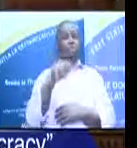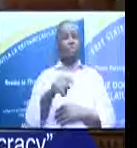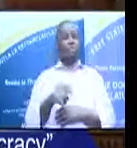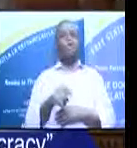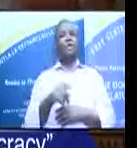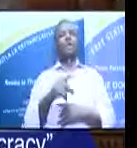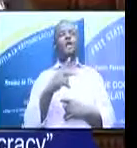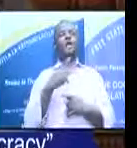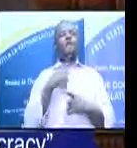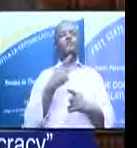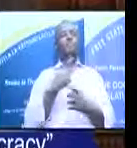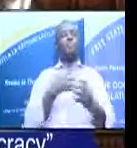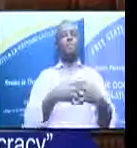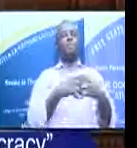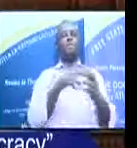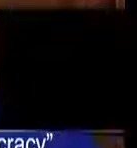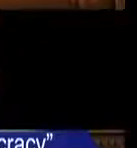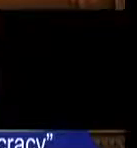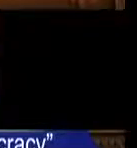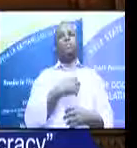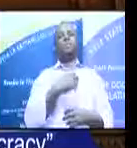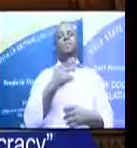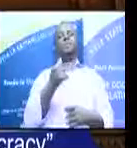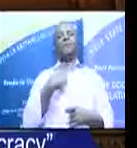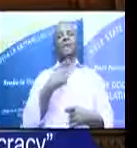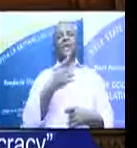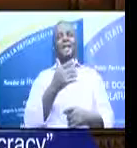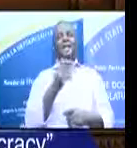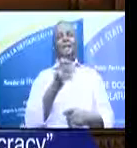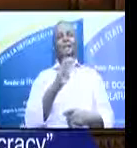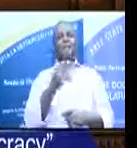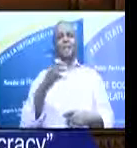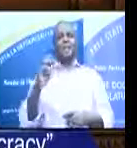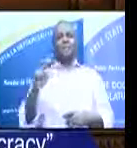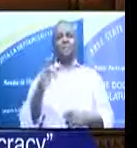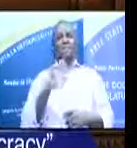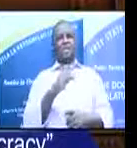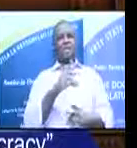in the ANC. People must not claim it and fail to locate it properly,